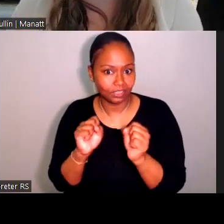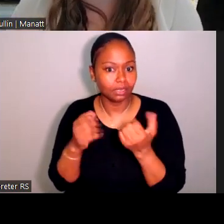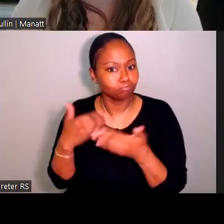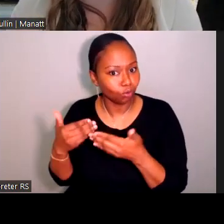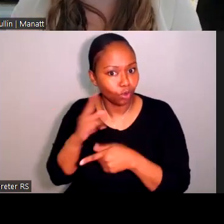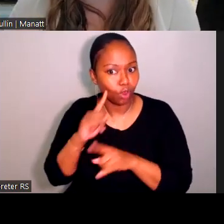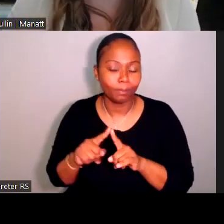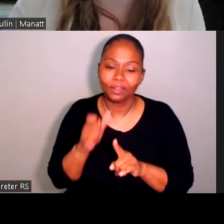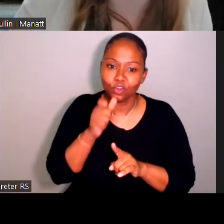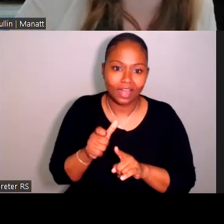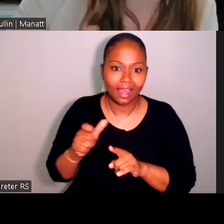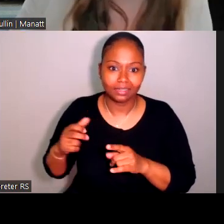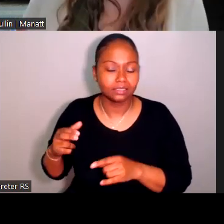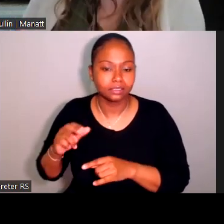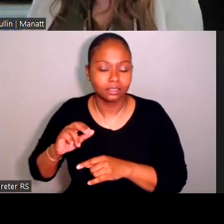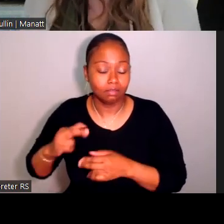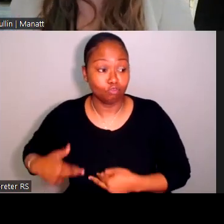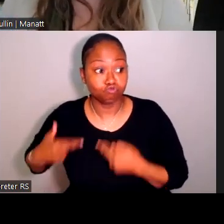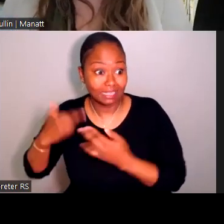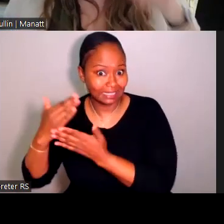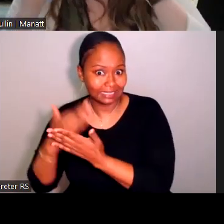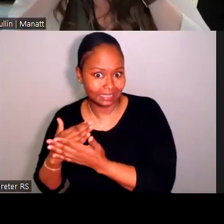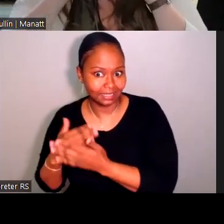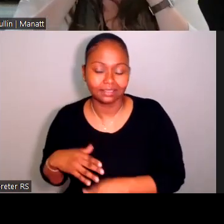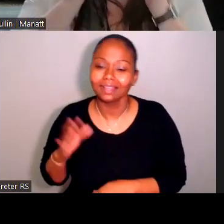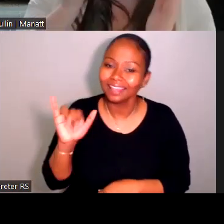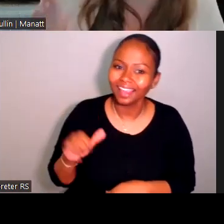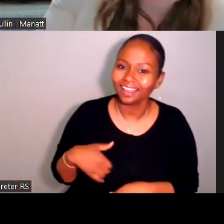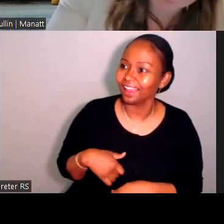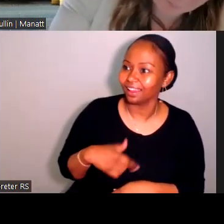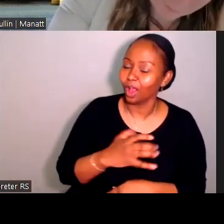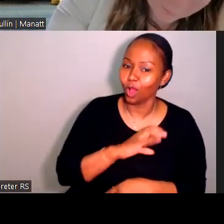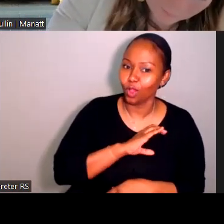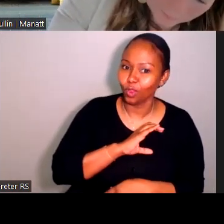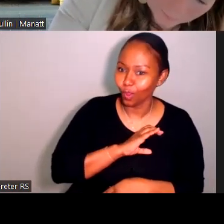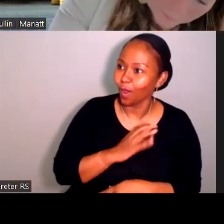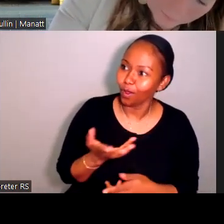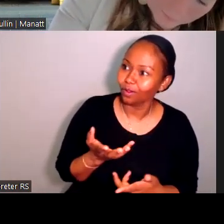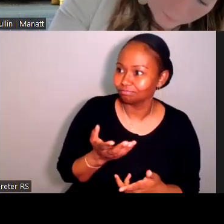are not resident designated. That's really helpful. Yeah, I would add law enforcement, exactly. Got it.